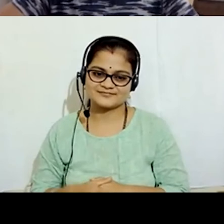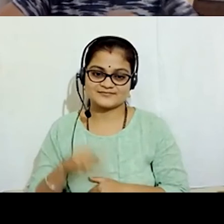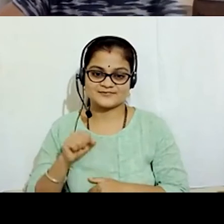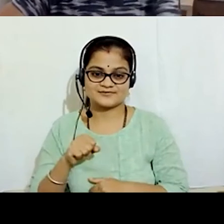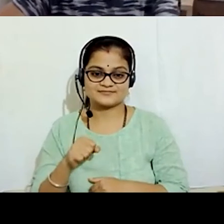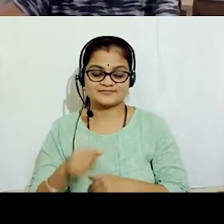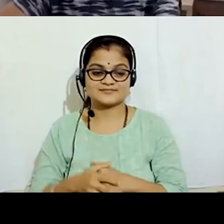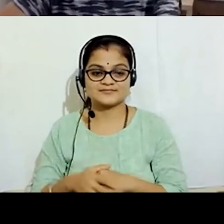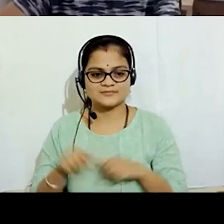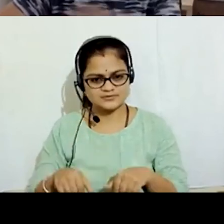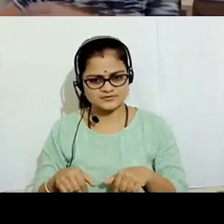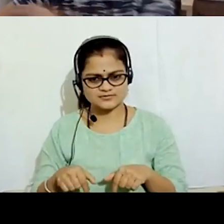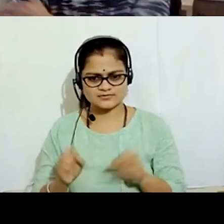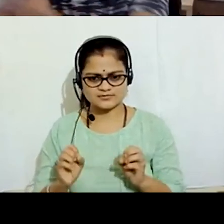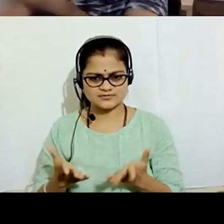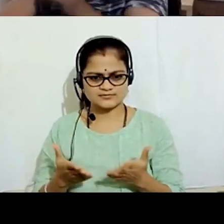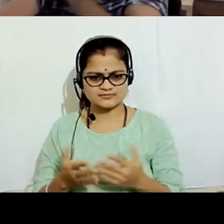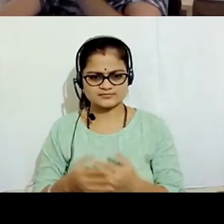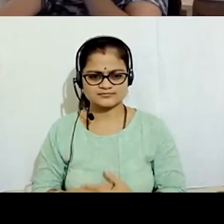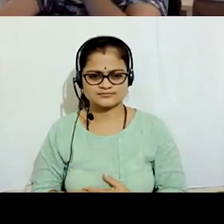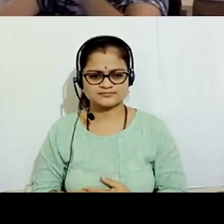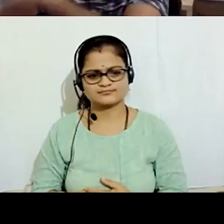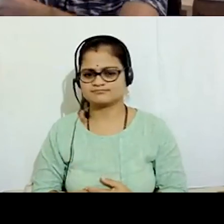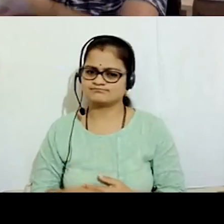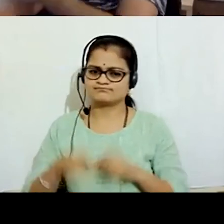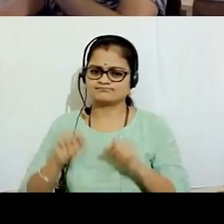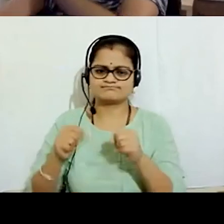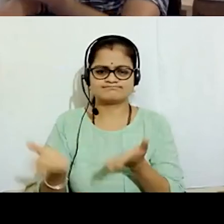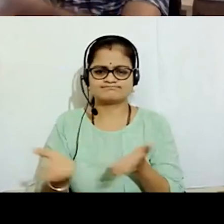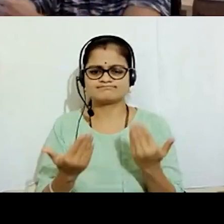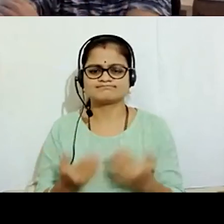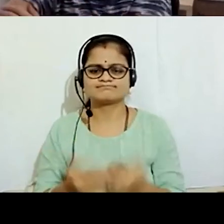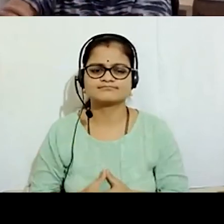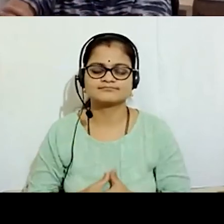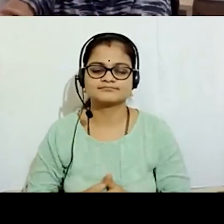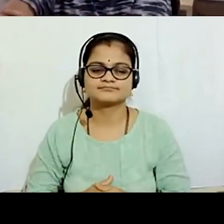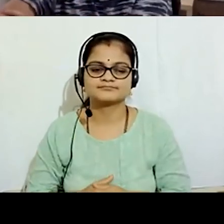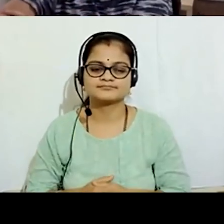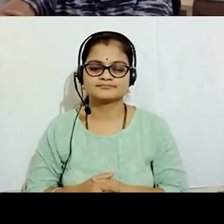So should I just start with the track then? Yep. Yep.